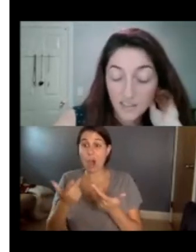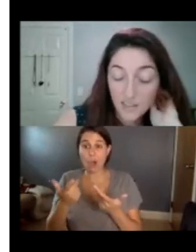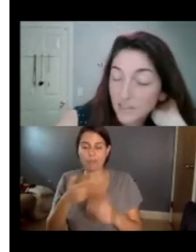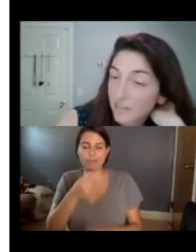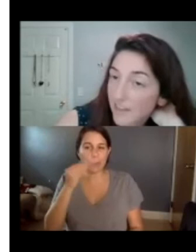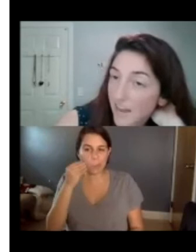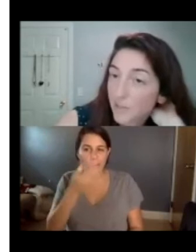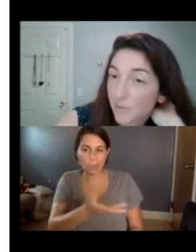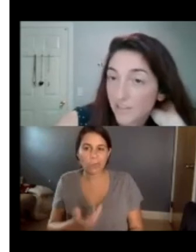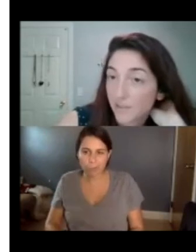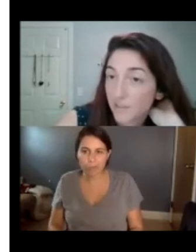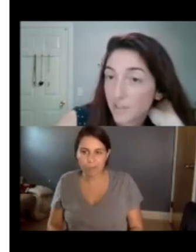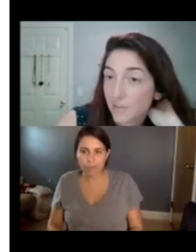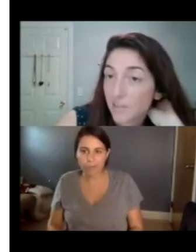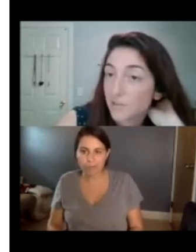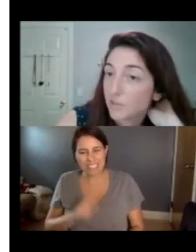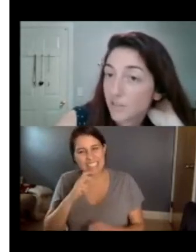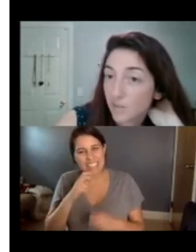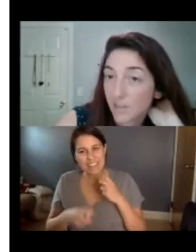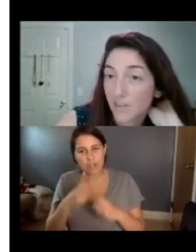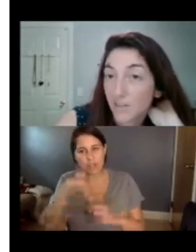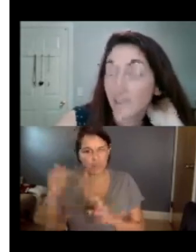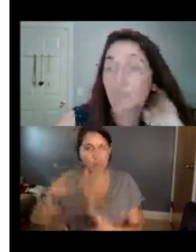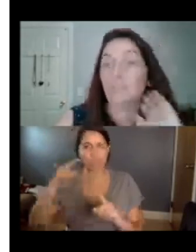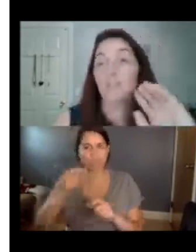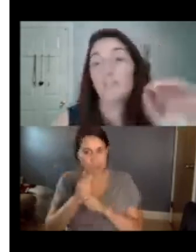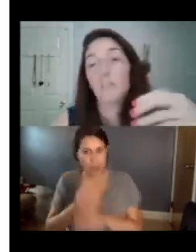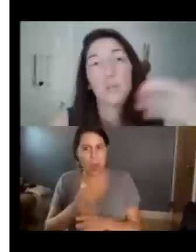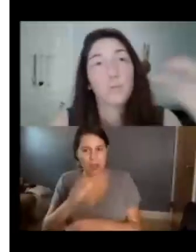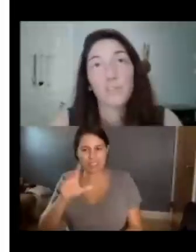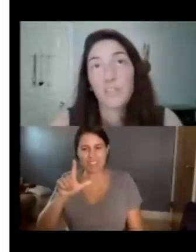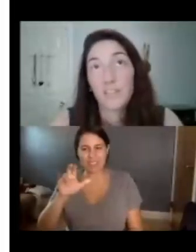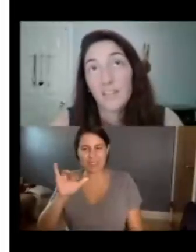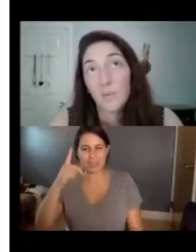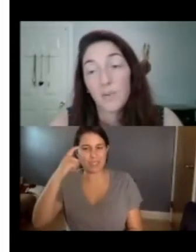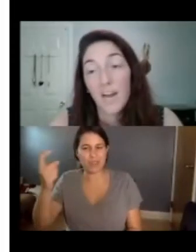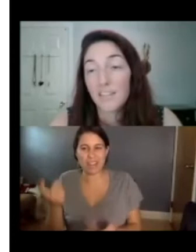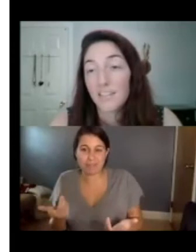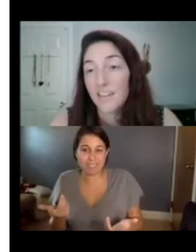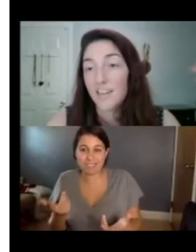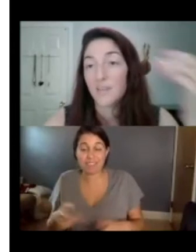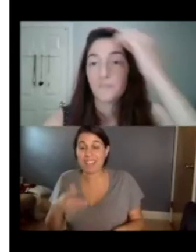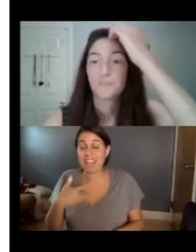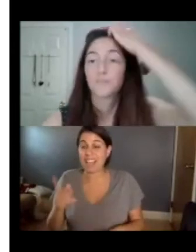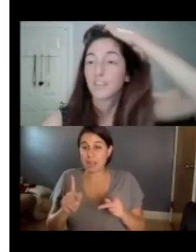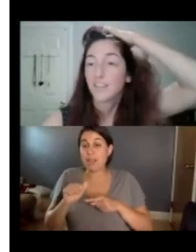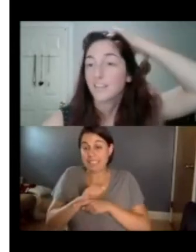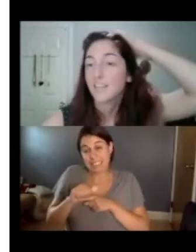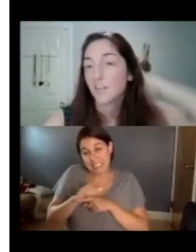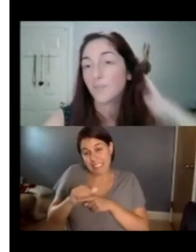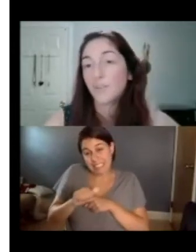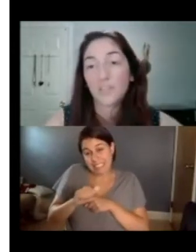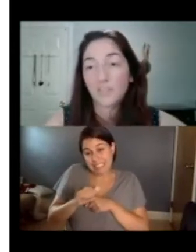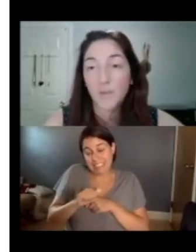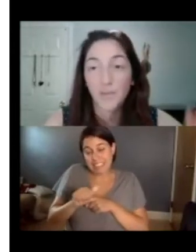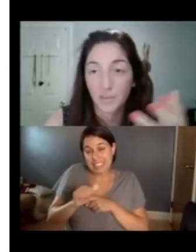And this is because it's actually quite difficult to induce lucid dreams on command. So typically people will just practice